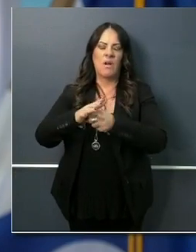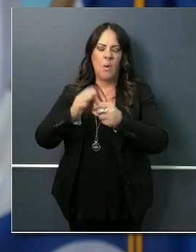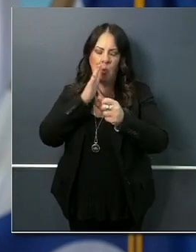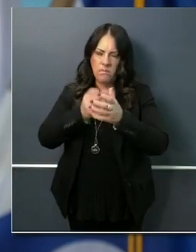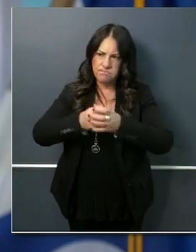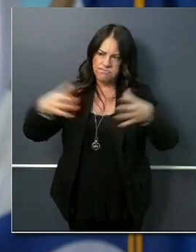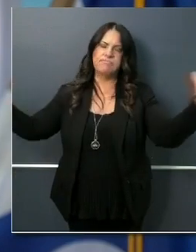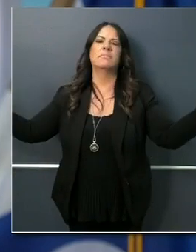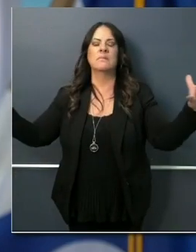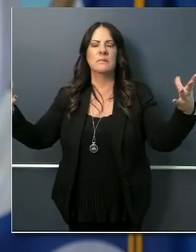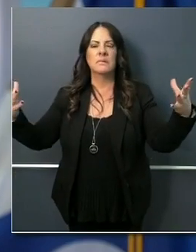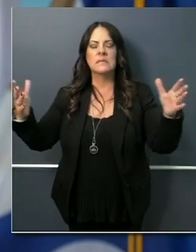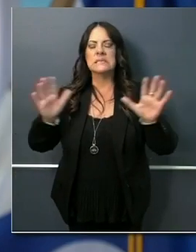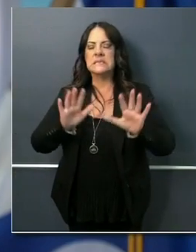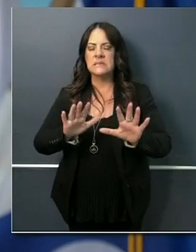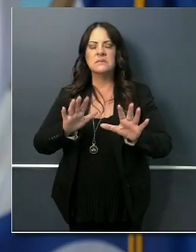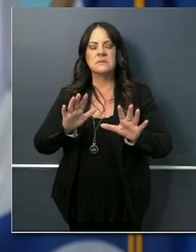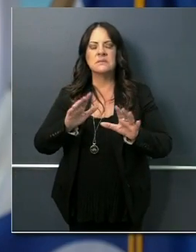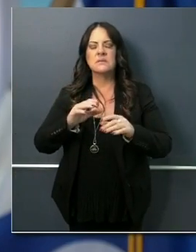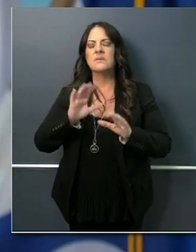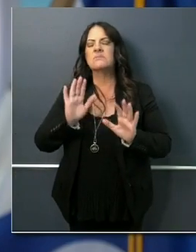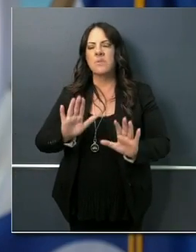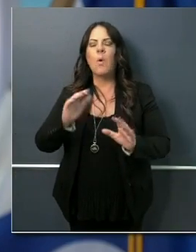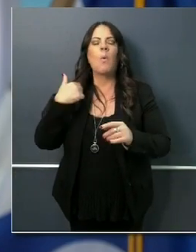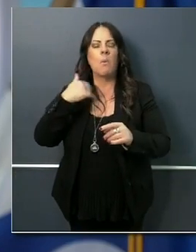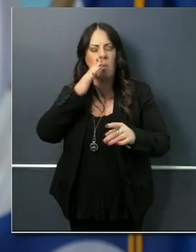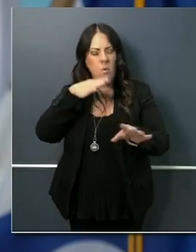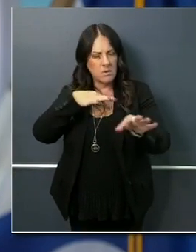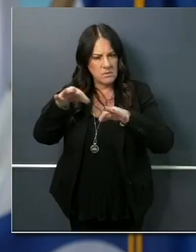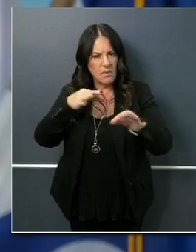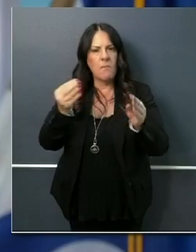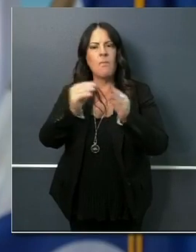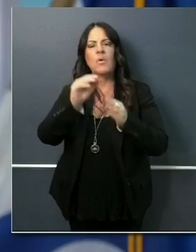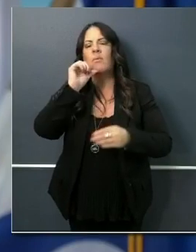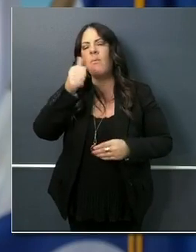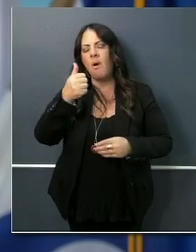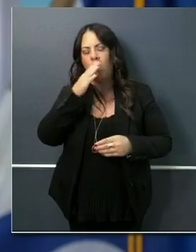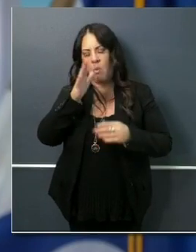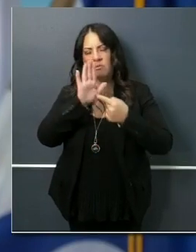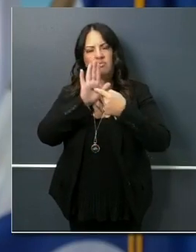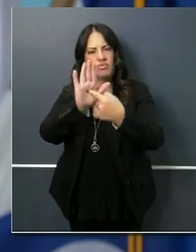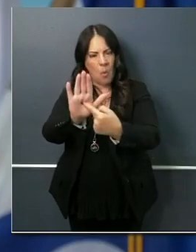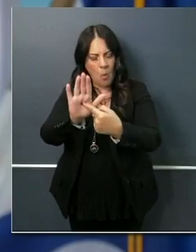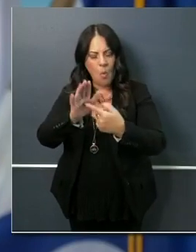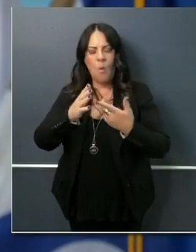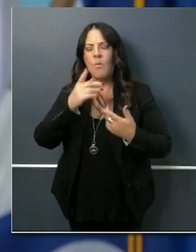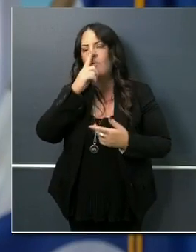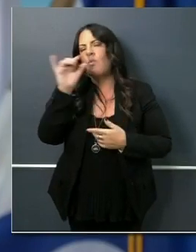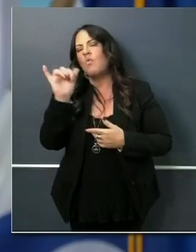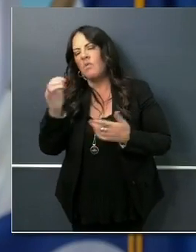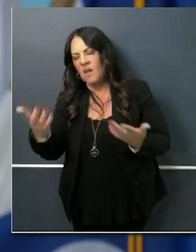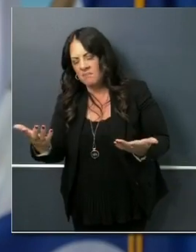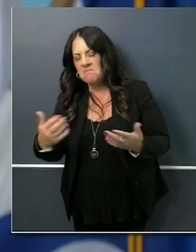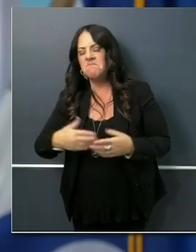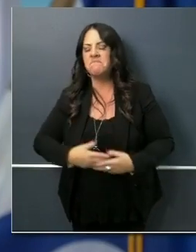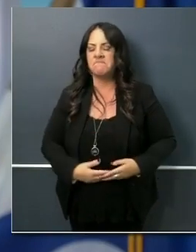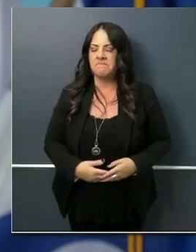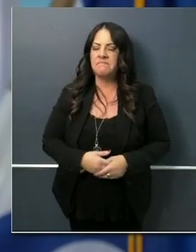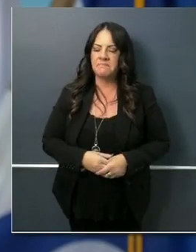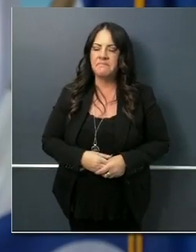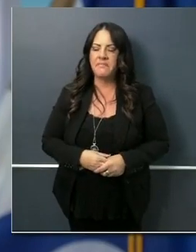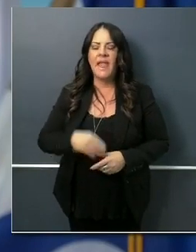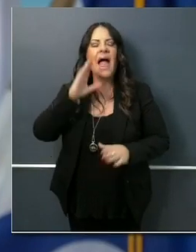you'll see that laid out in detailed terms. You'll, by definition, through that process, I imagine, many,